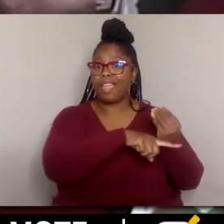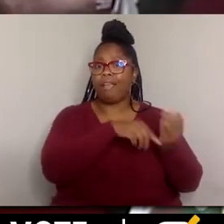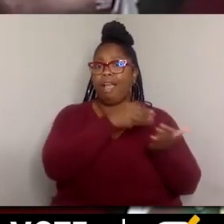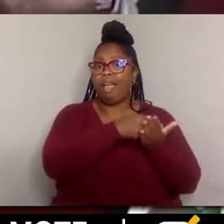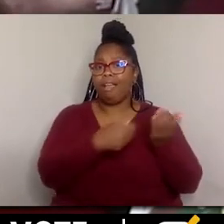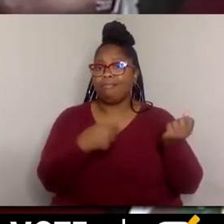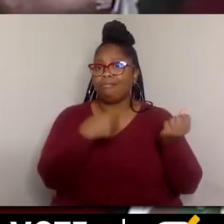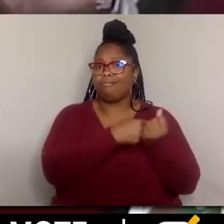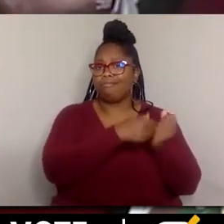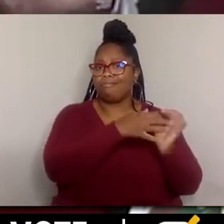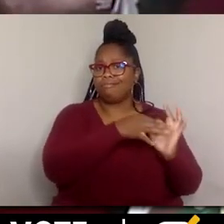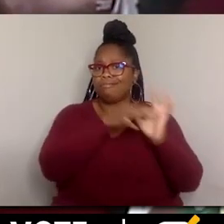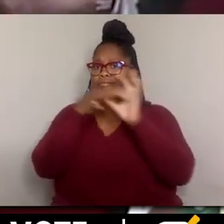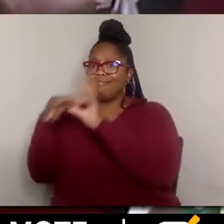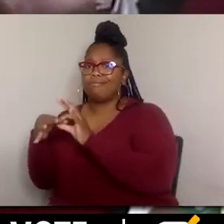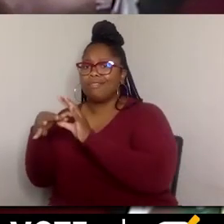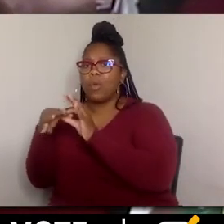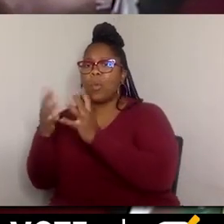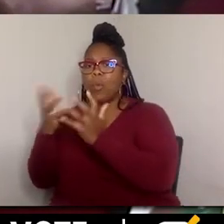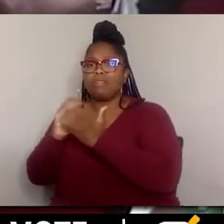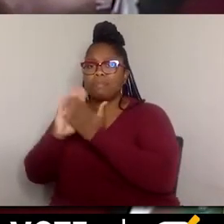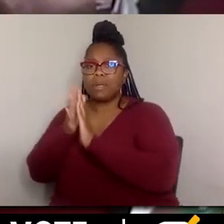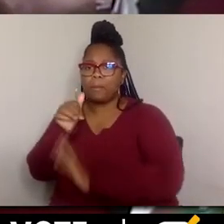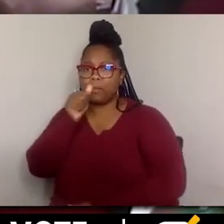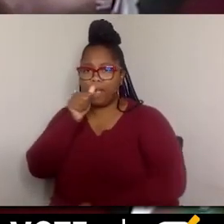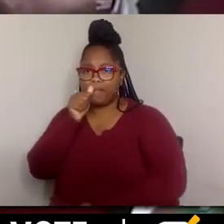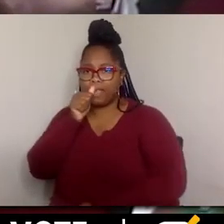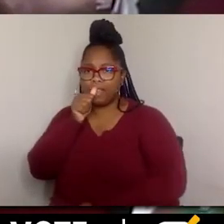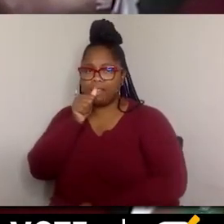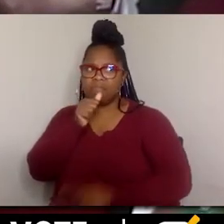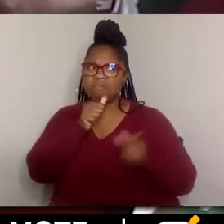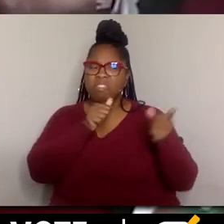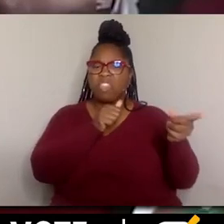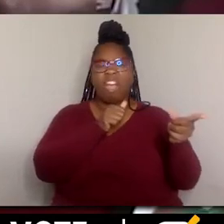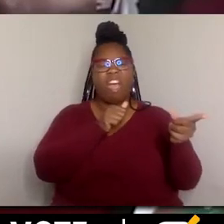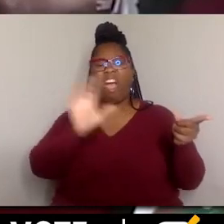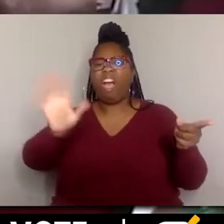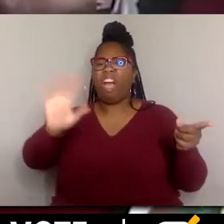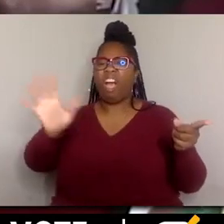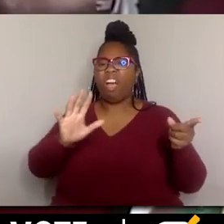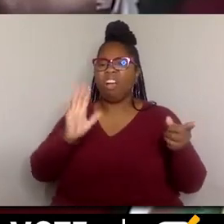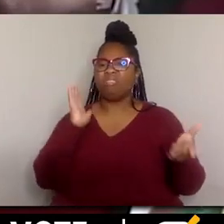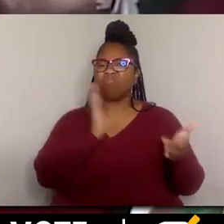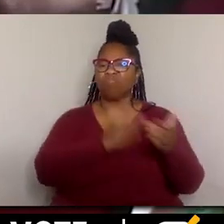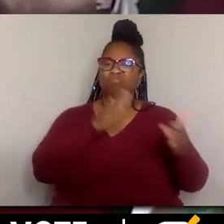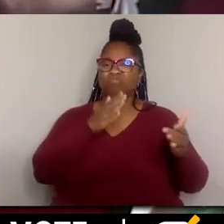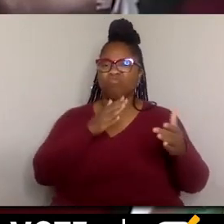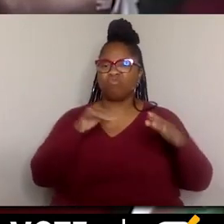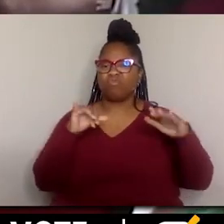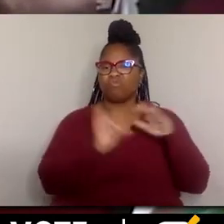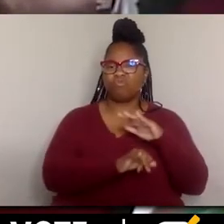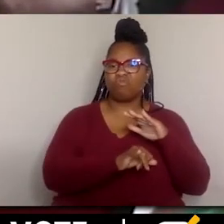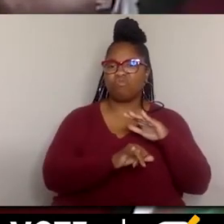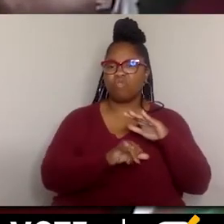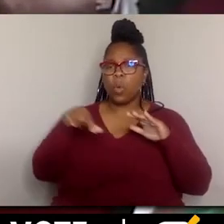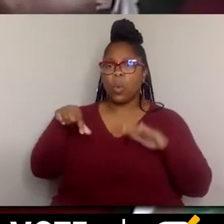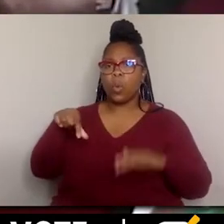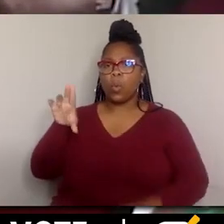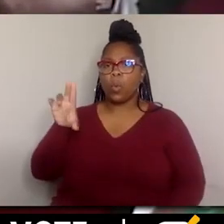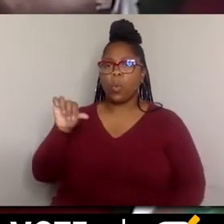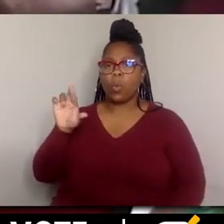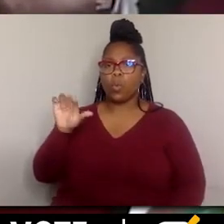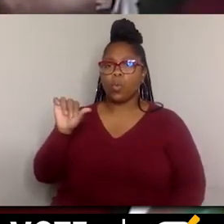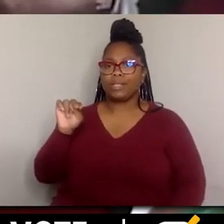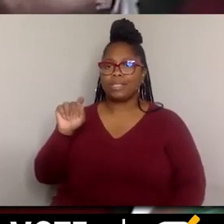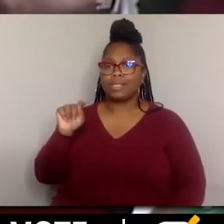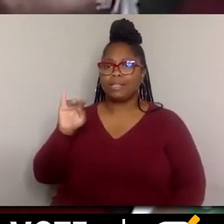privatizers, some of whom are echoing anti-quarantine talking points from the right-wing mega